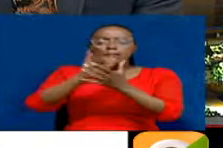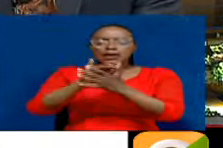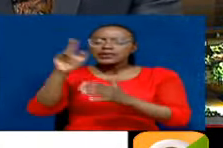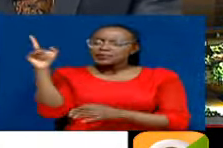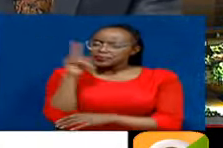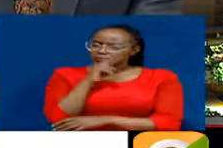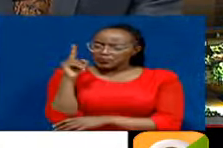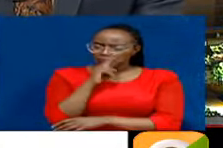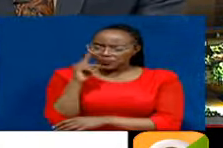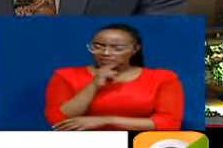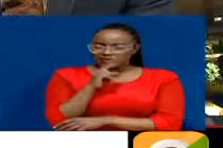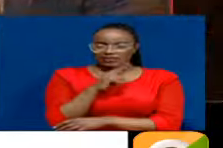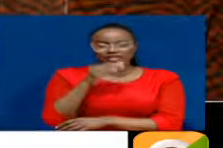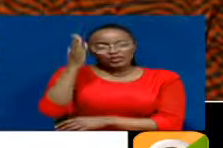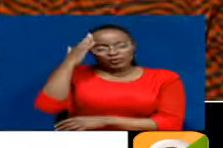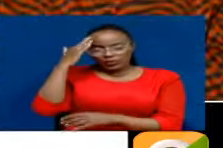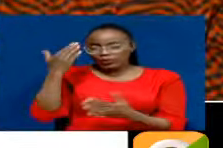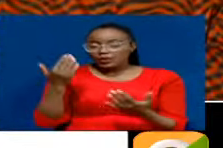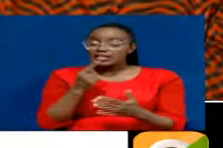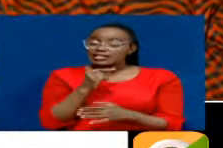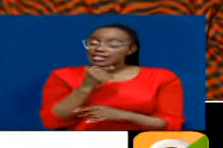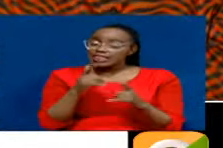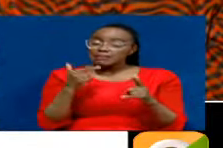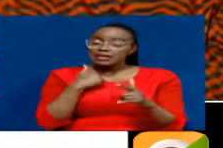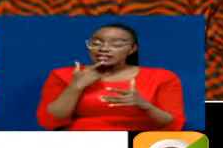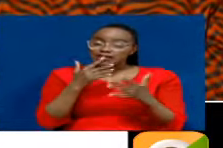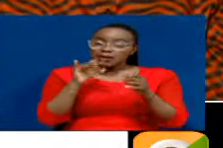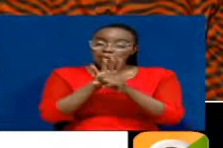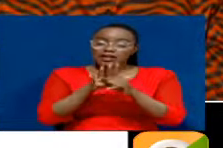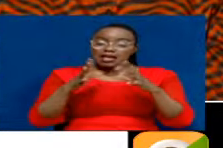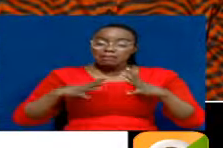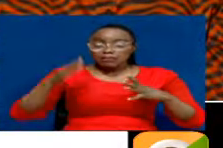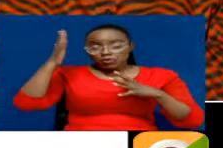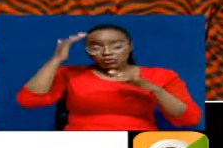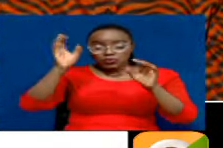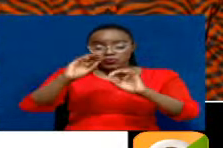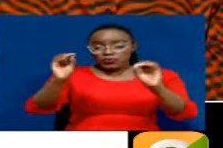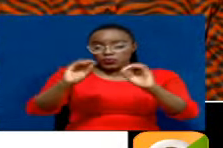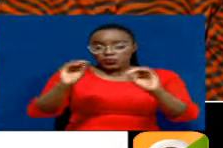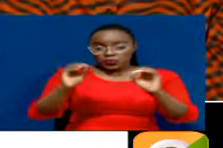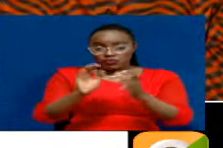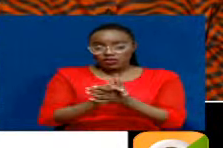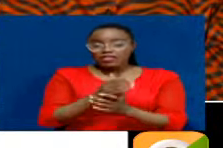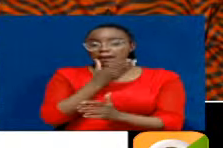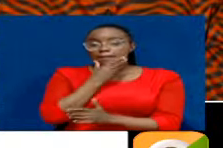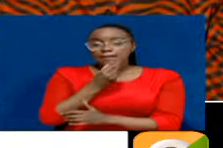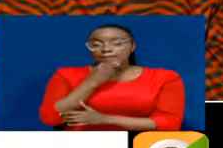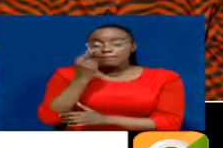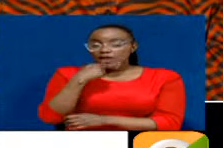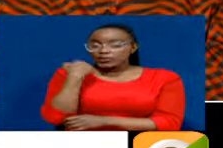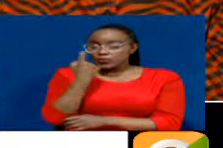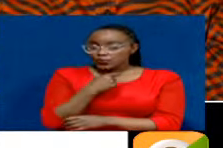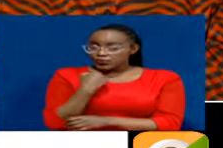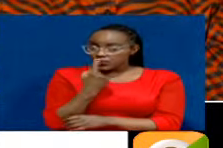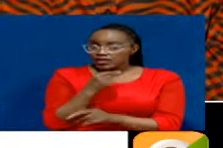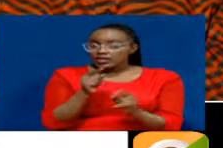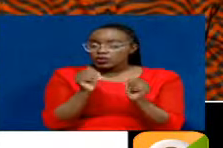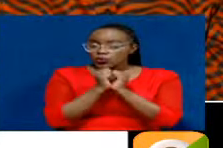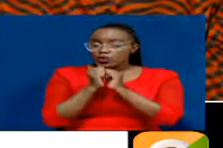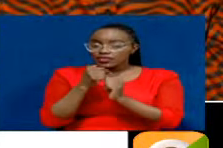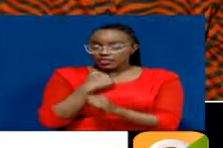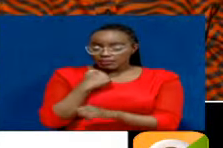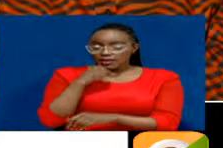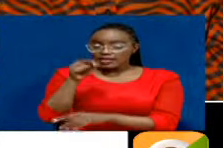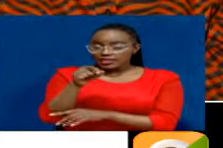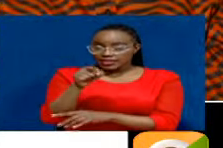vociferously. Wahiga, let me say this, maybe many people may not know. the gentleman who is, you know, with me in